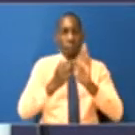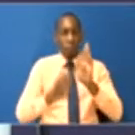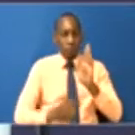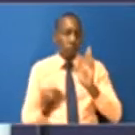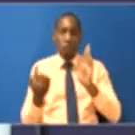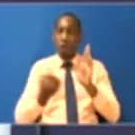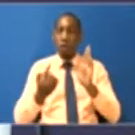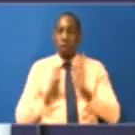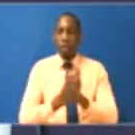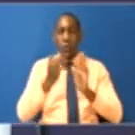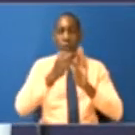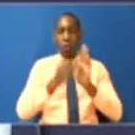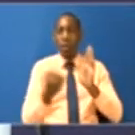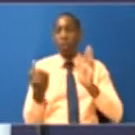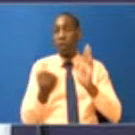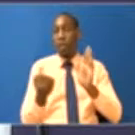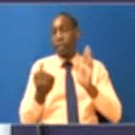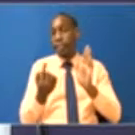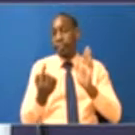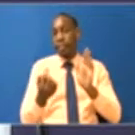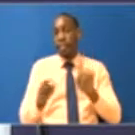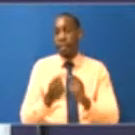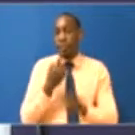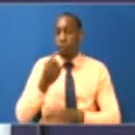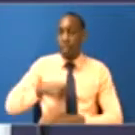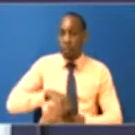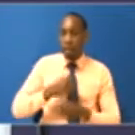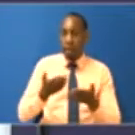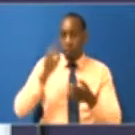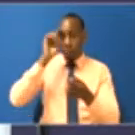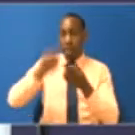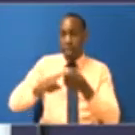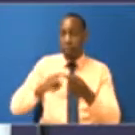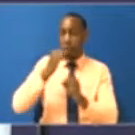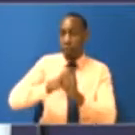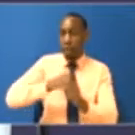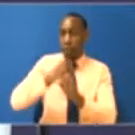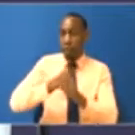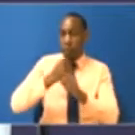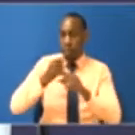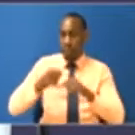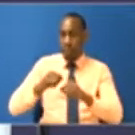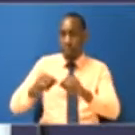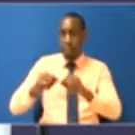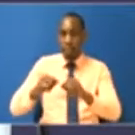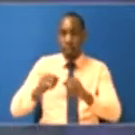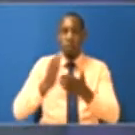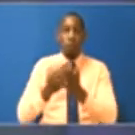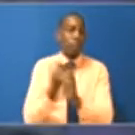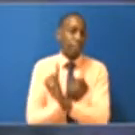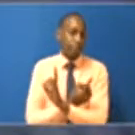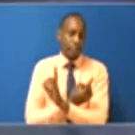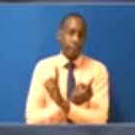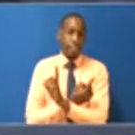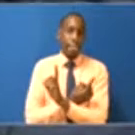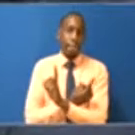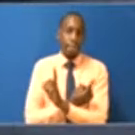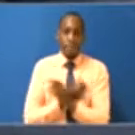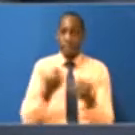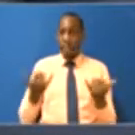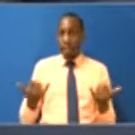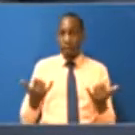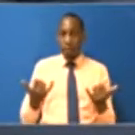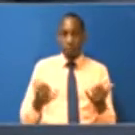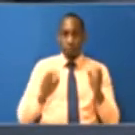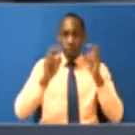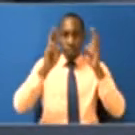know mentioning something and telling us how you intend to go about implementation is quite different so now